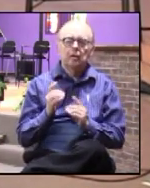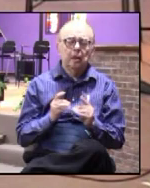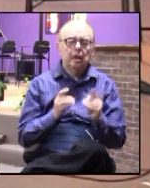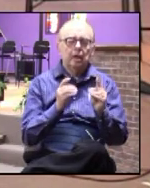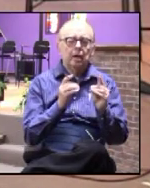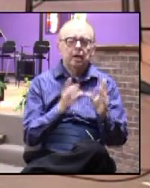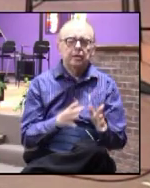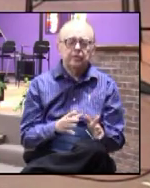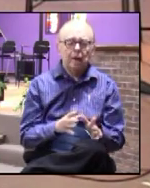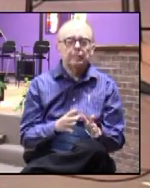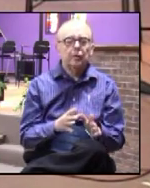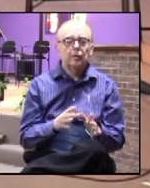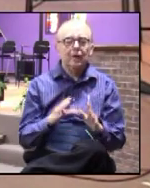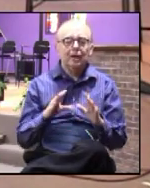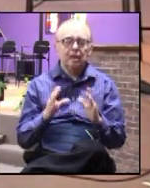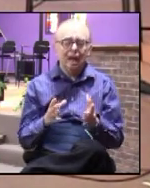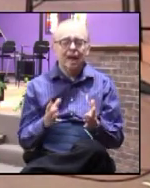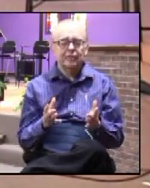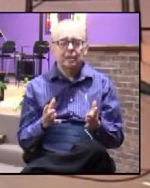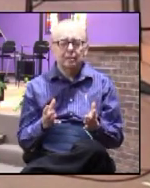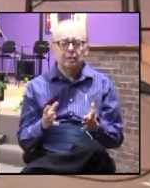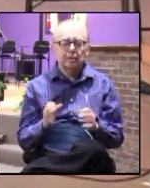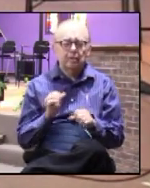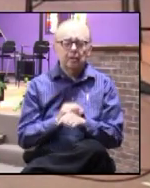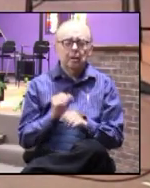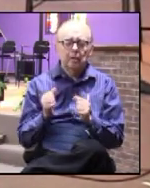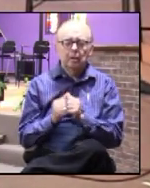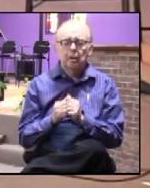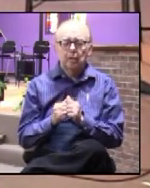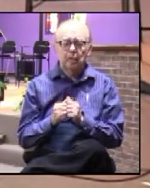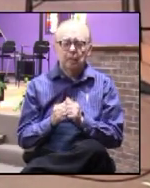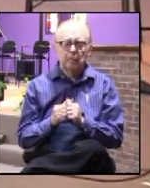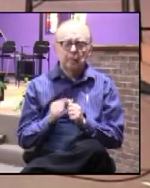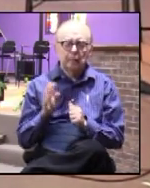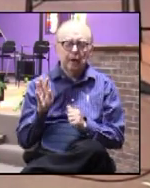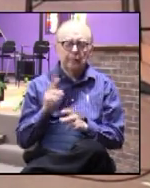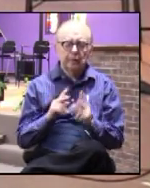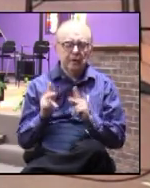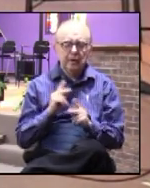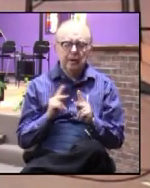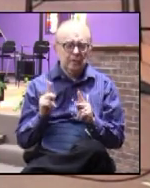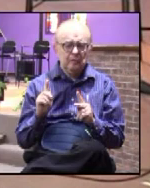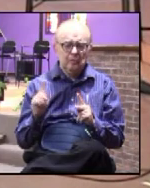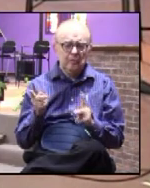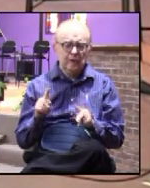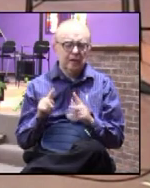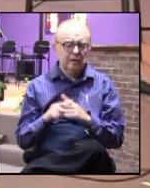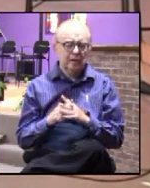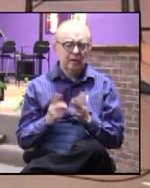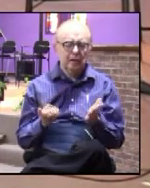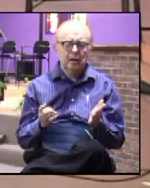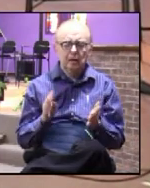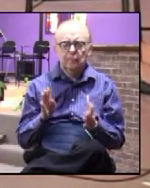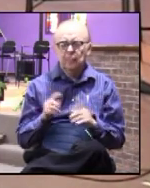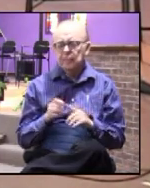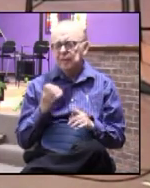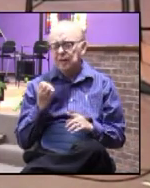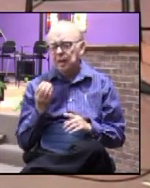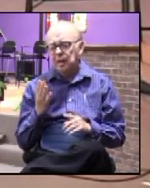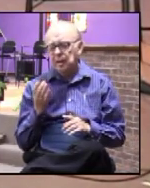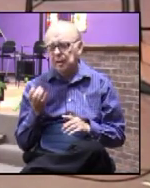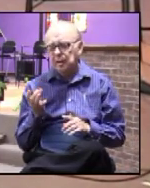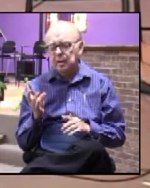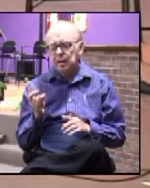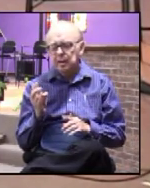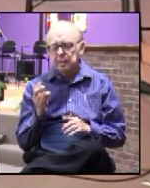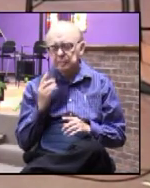disciple pipeline. We'll be working with probably about four people in the very beginning, maybe 4 to 8, I'm not sure. Depends